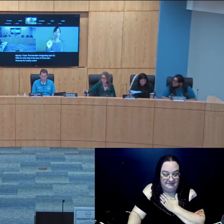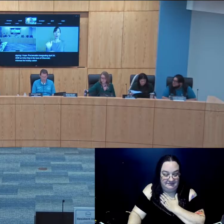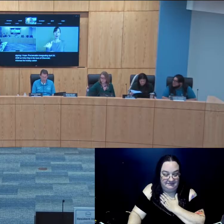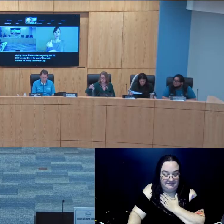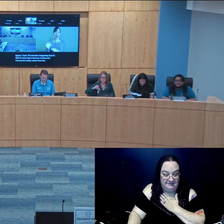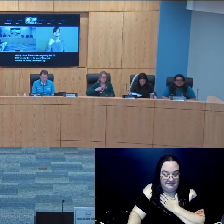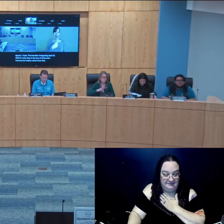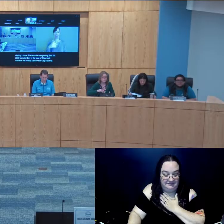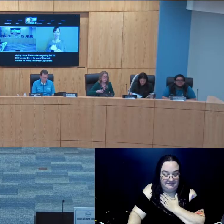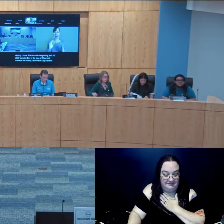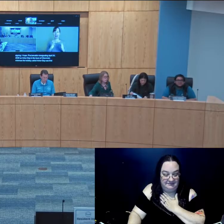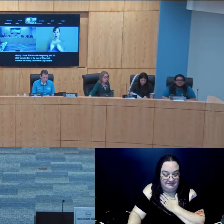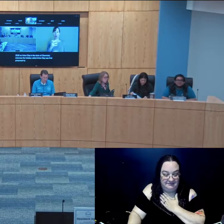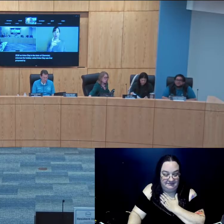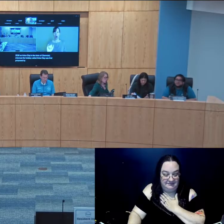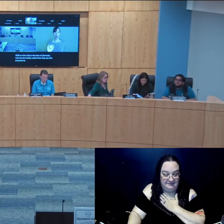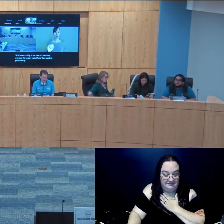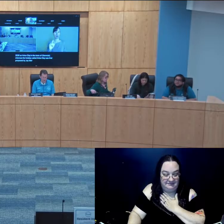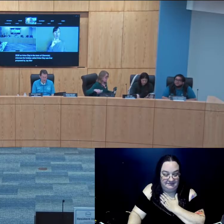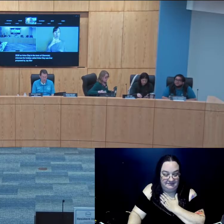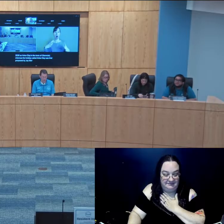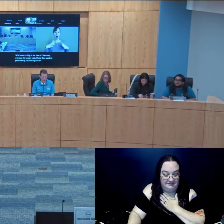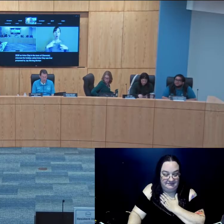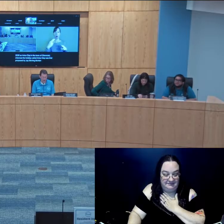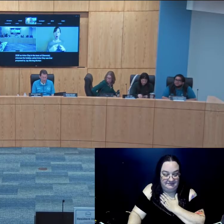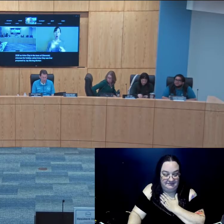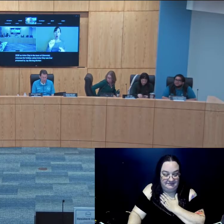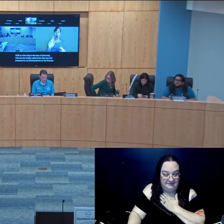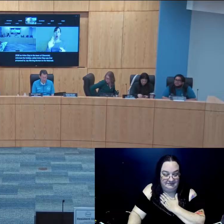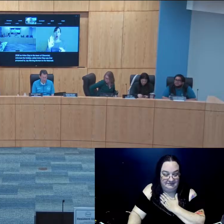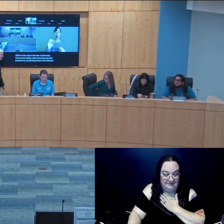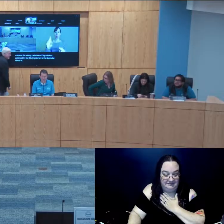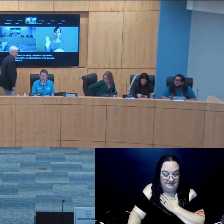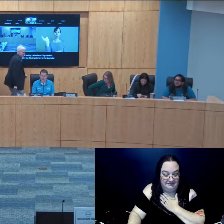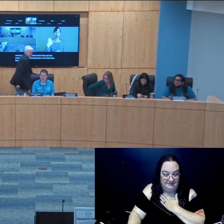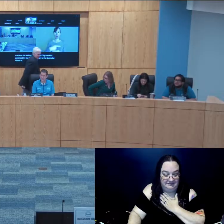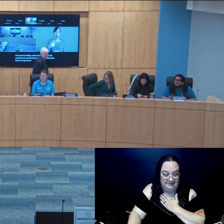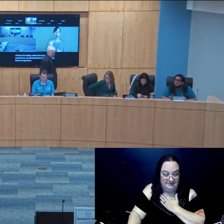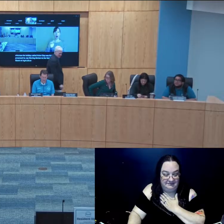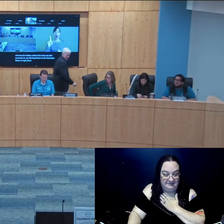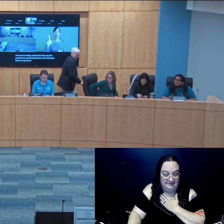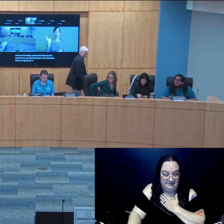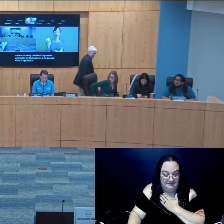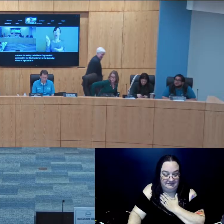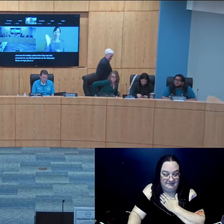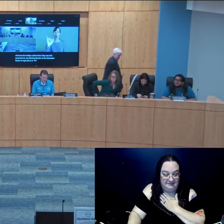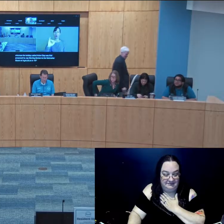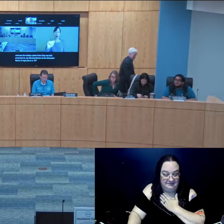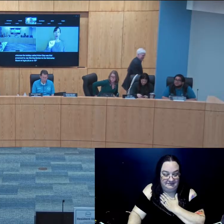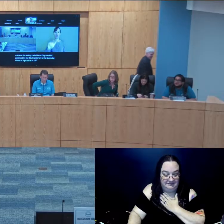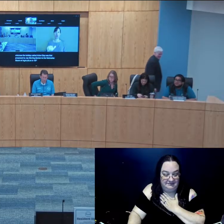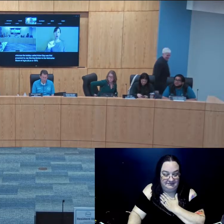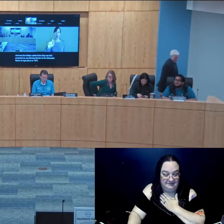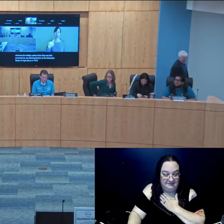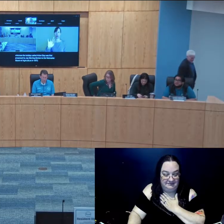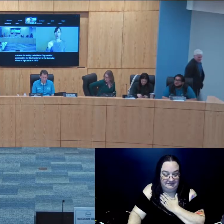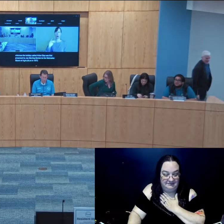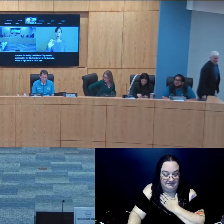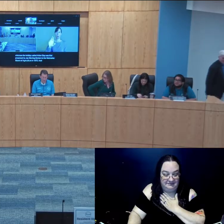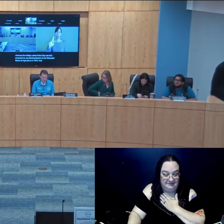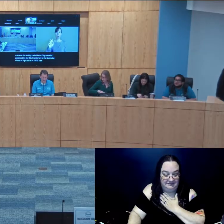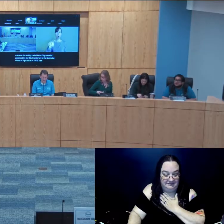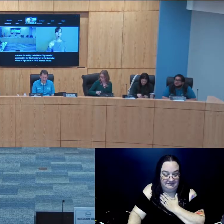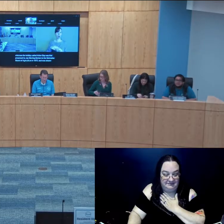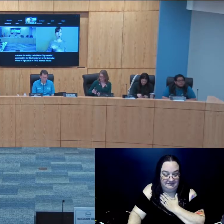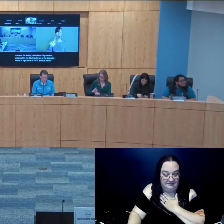first proposed by J. Sterling Morton to the Nebraska Board of Agriculture in 1872 and was observed